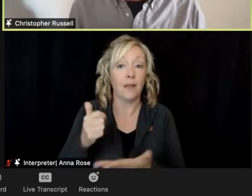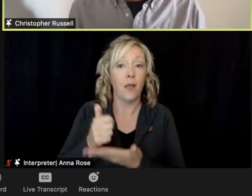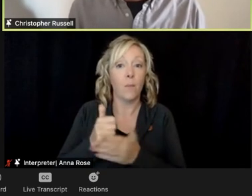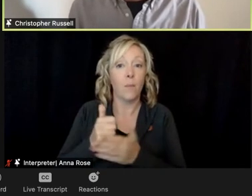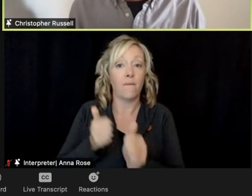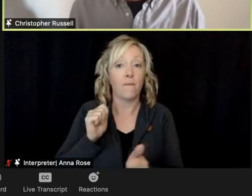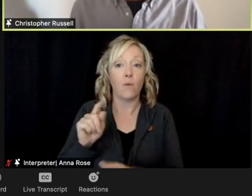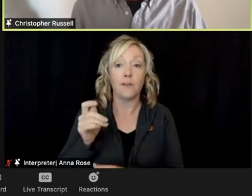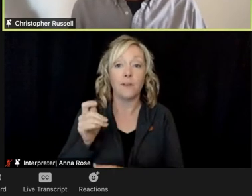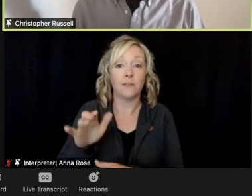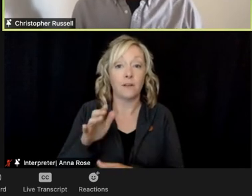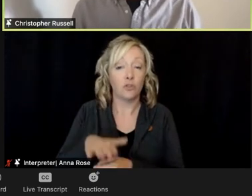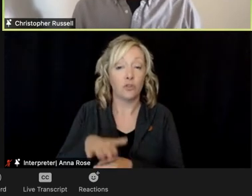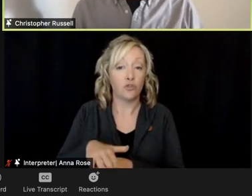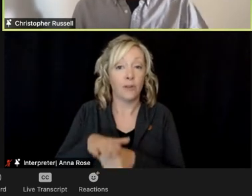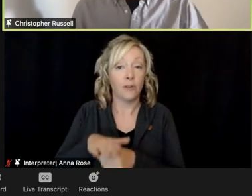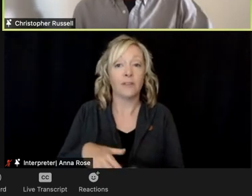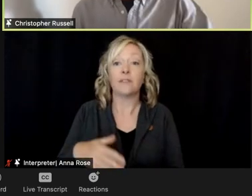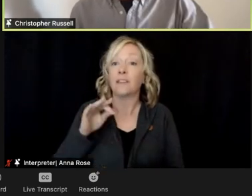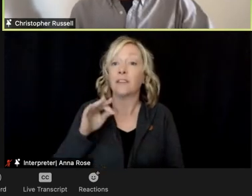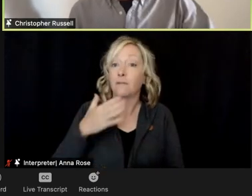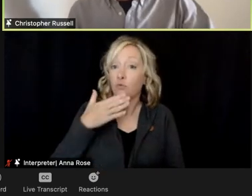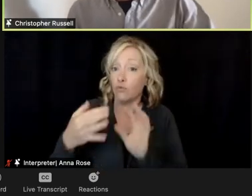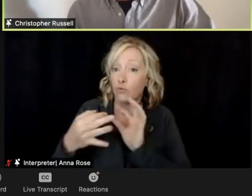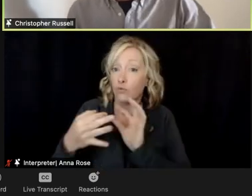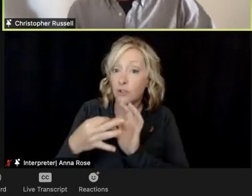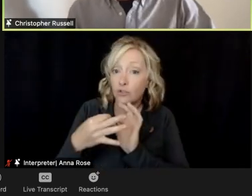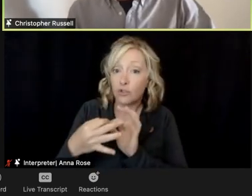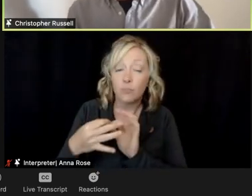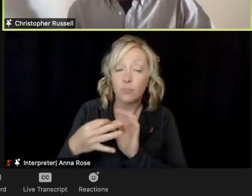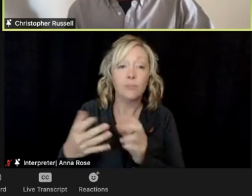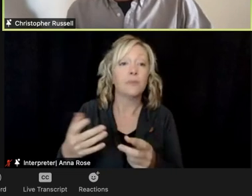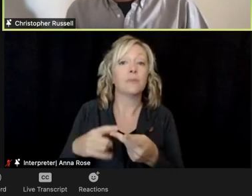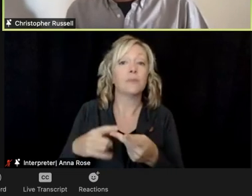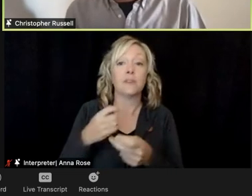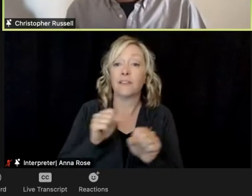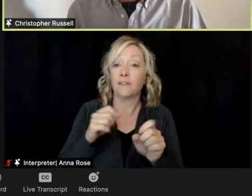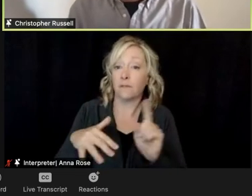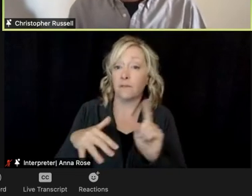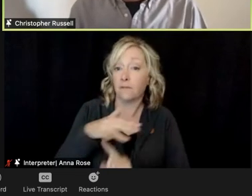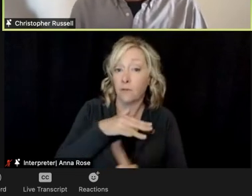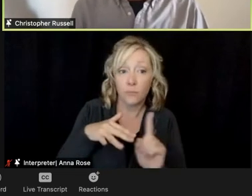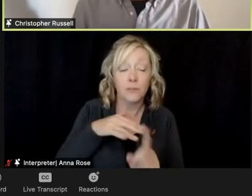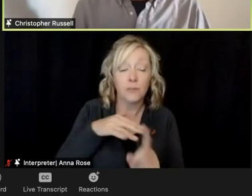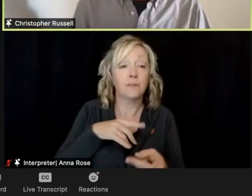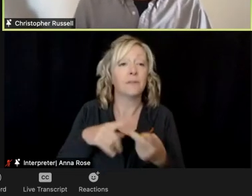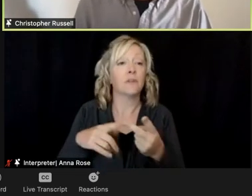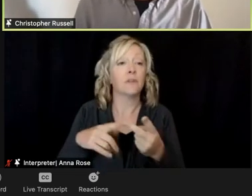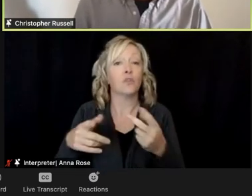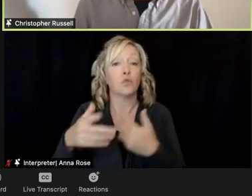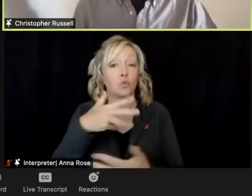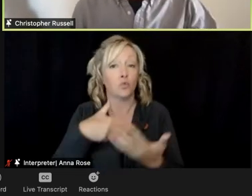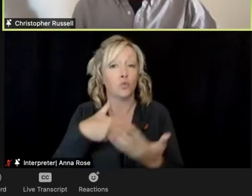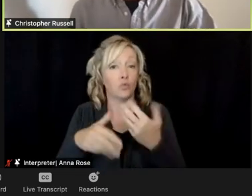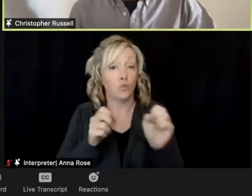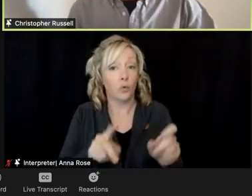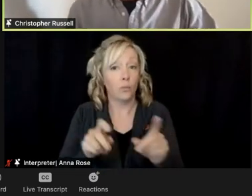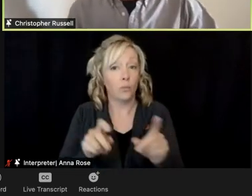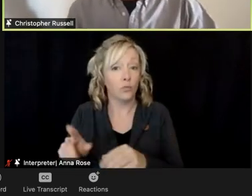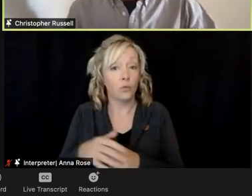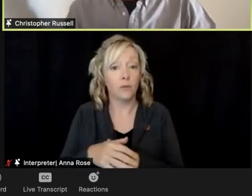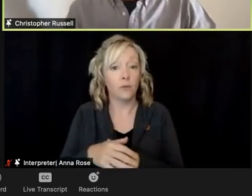responsive relationships and safe environments, as well as social opportunities and other things that